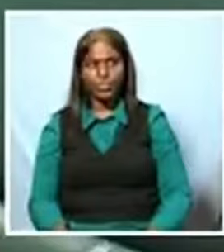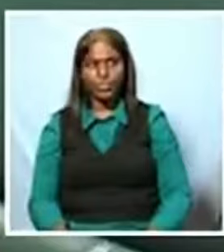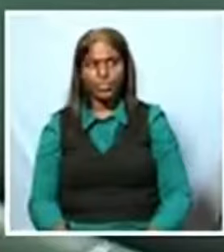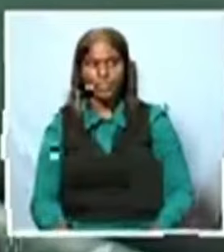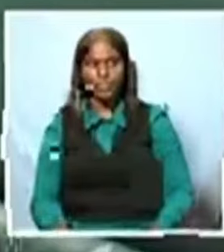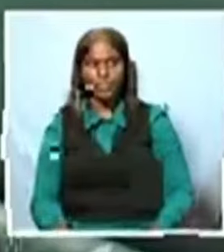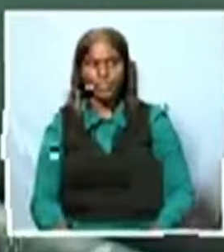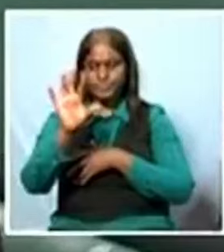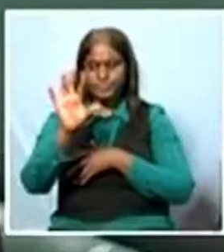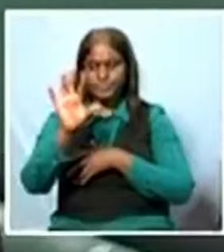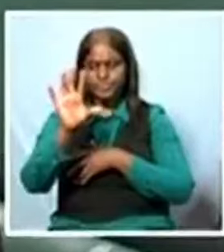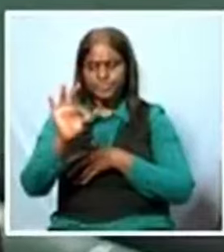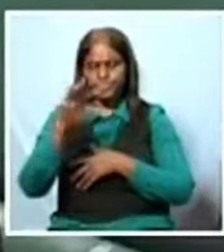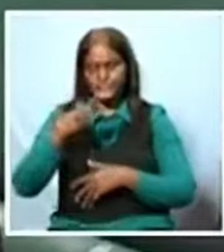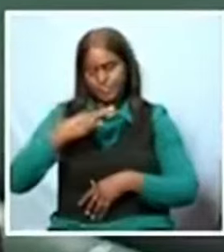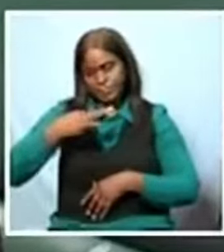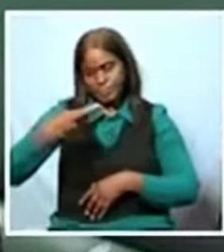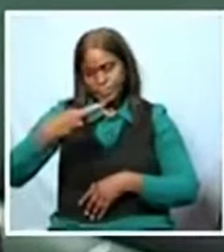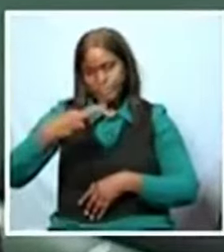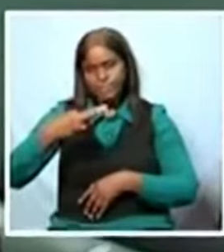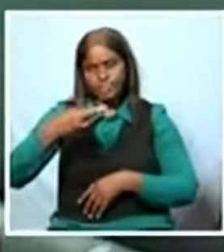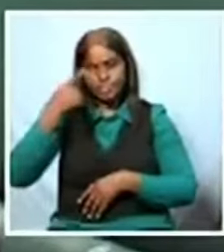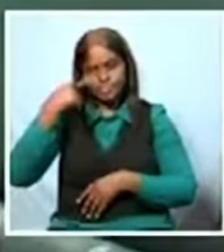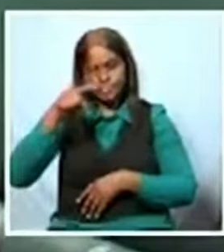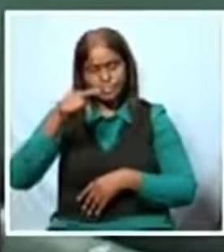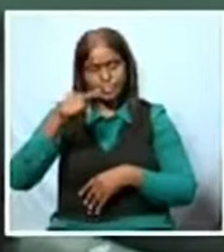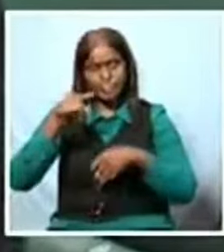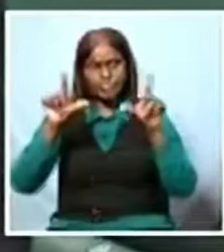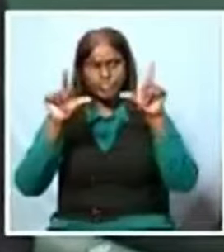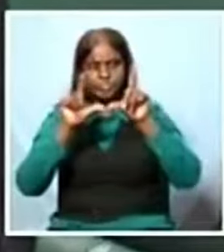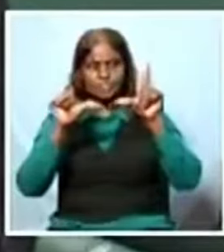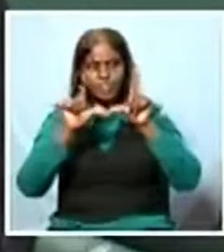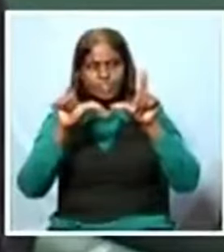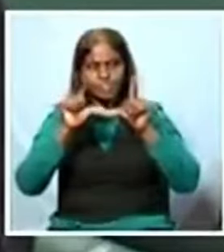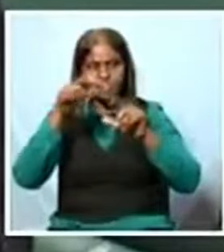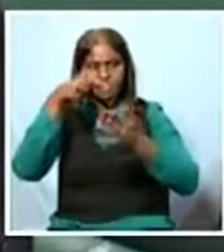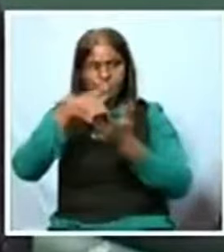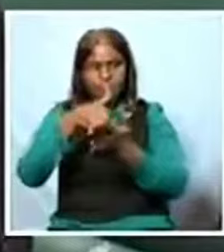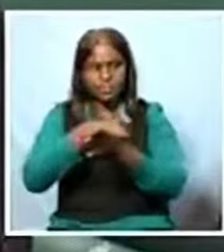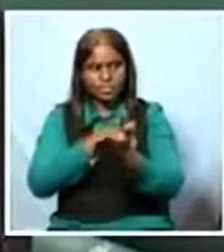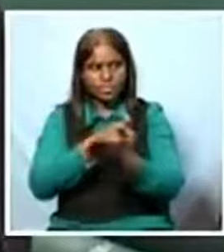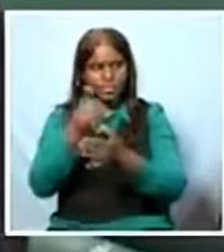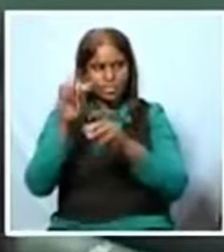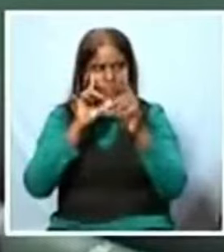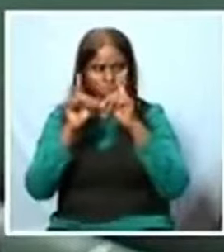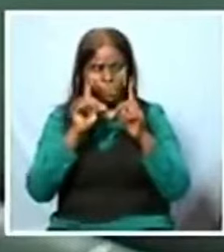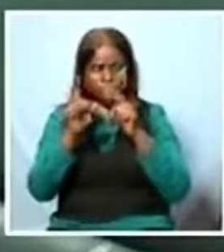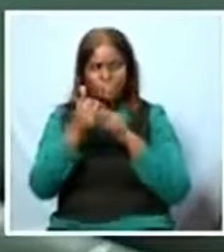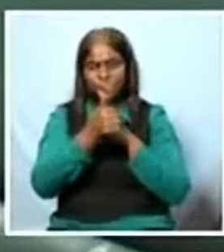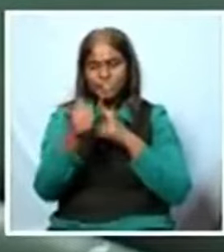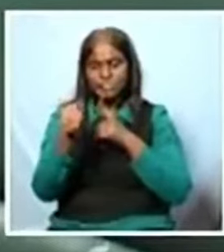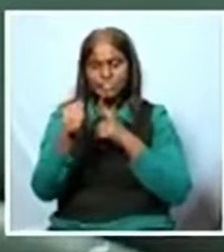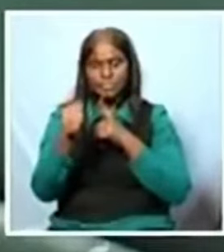Clause 9, application for licensure examination. Any debate,